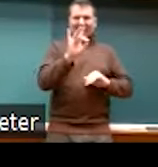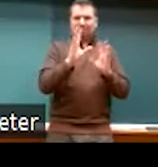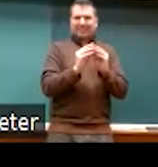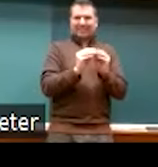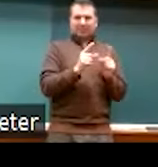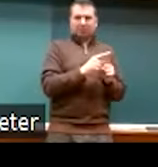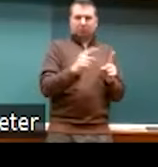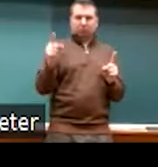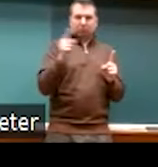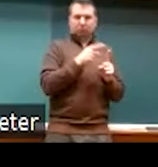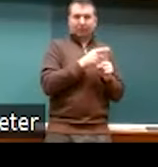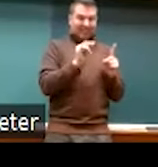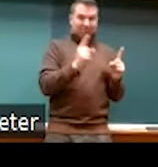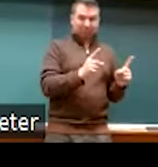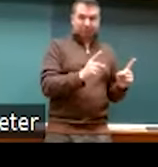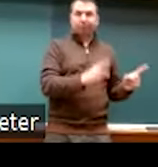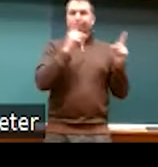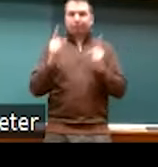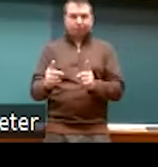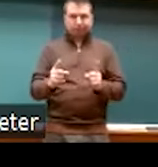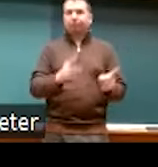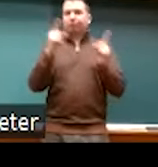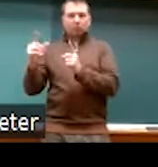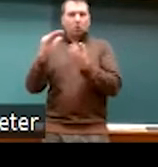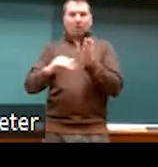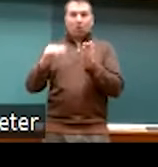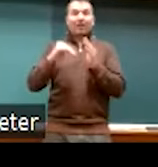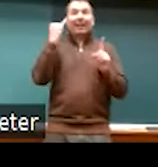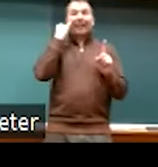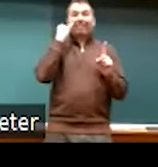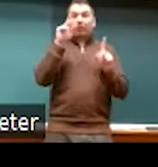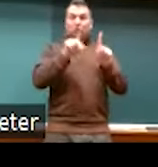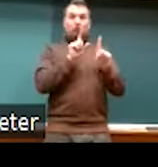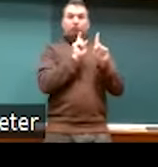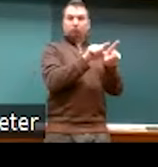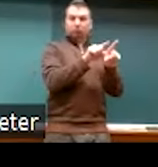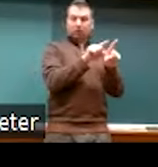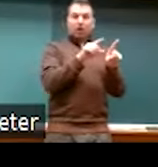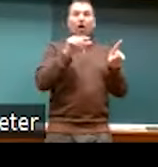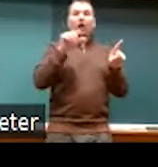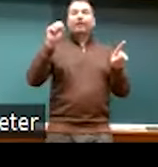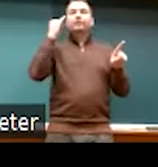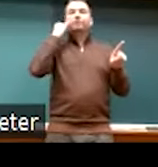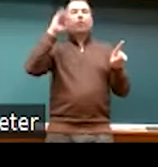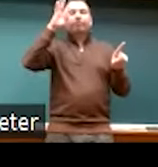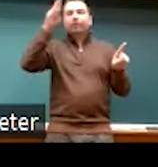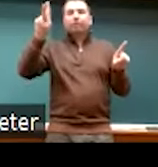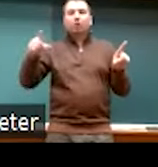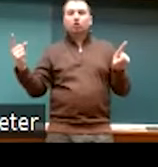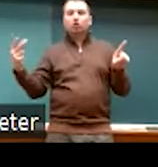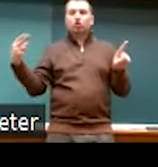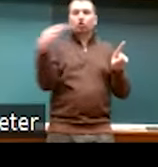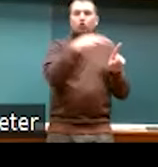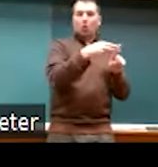people come, they can join that meeting this week. But perhaps Steve comes on meeting 1, he joins number 1. I come